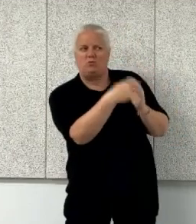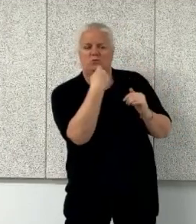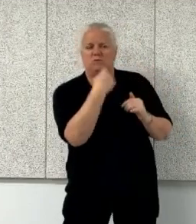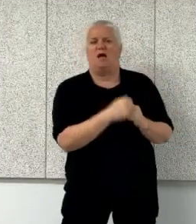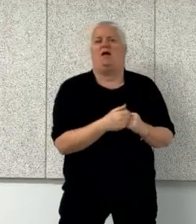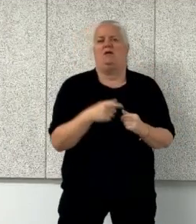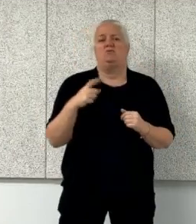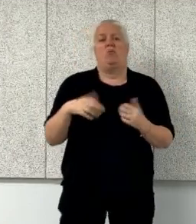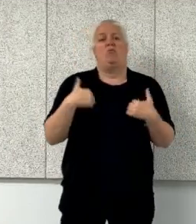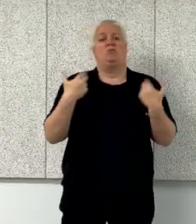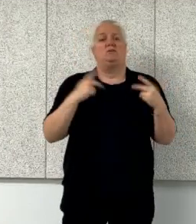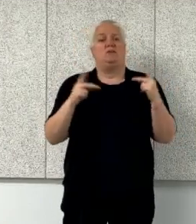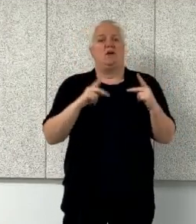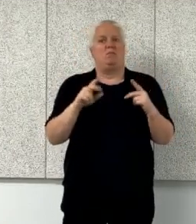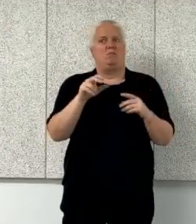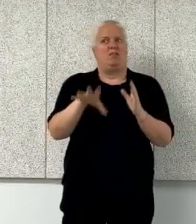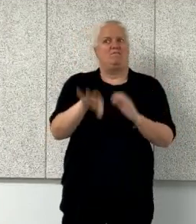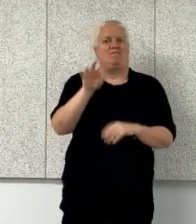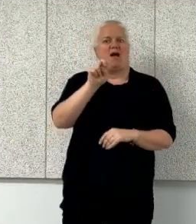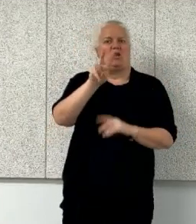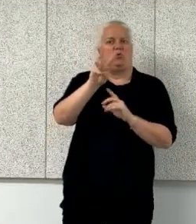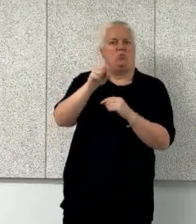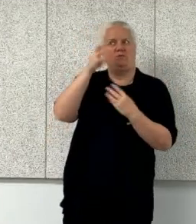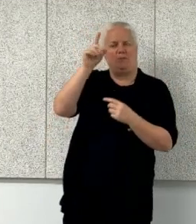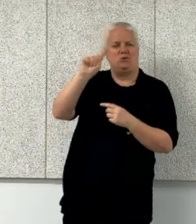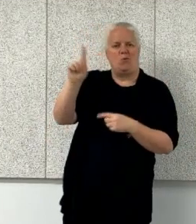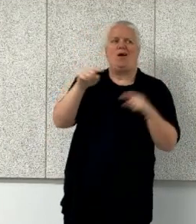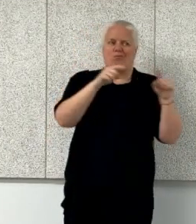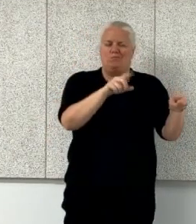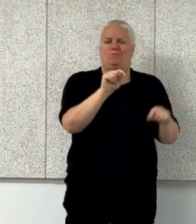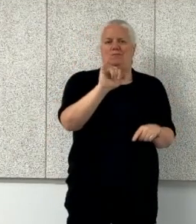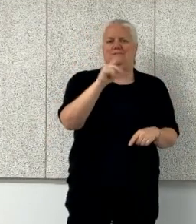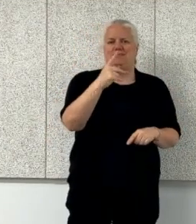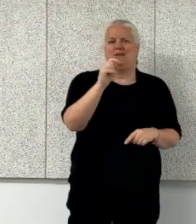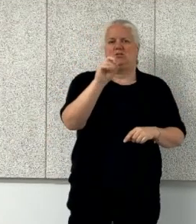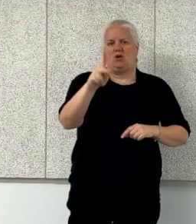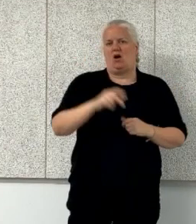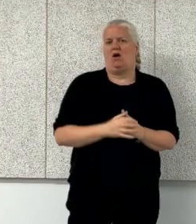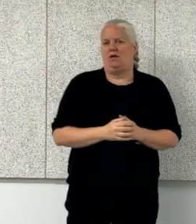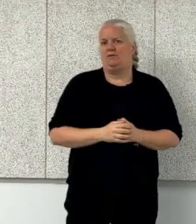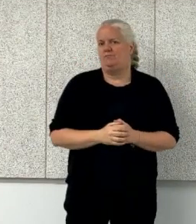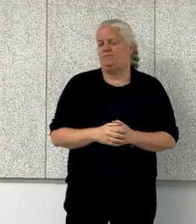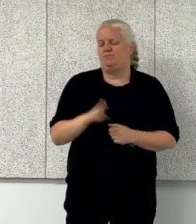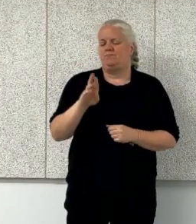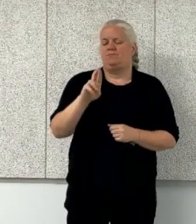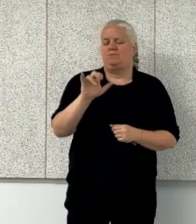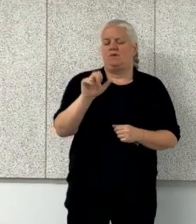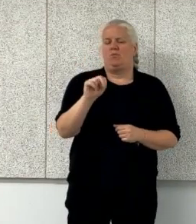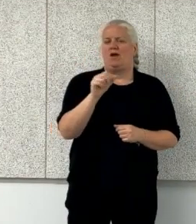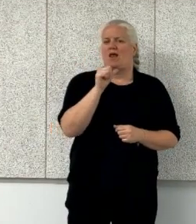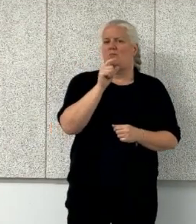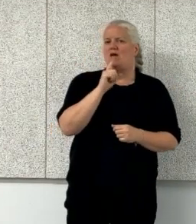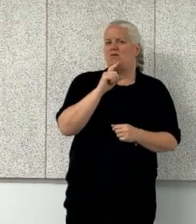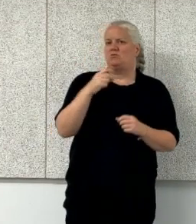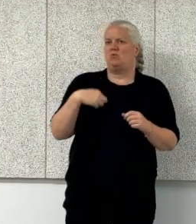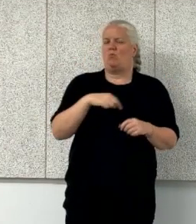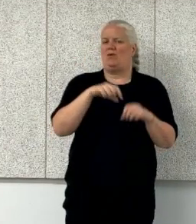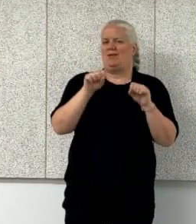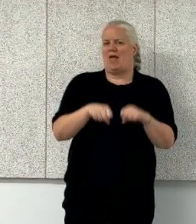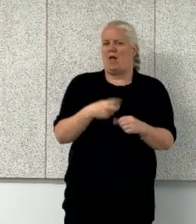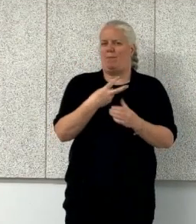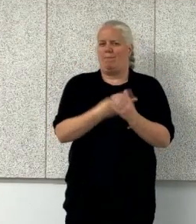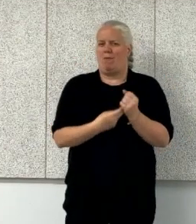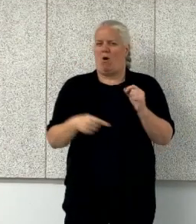like TikTok. Mm-hmm. And I just think, you know, Fern, to your point, I'm not sure if we can have it both ways. Yeah. Like if we